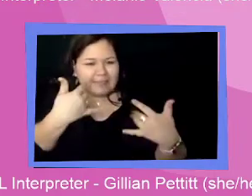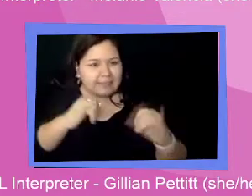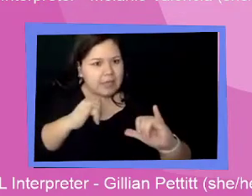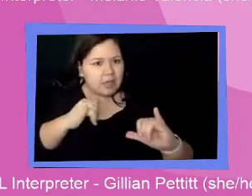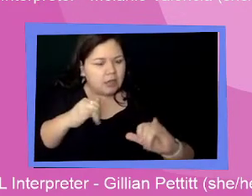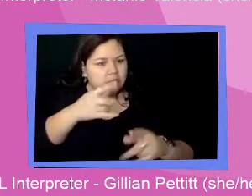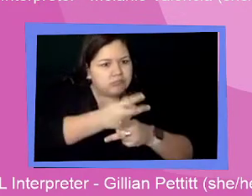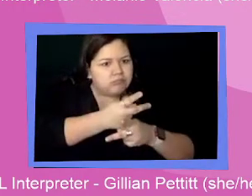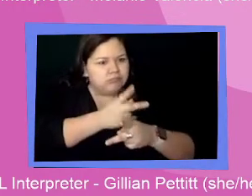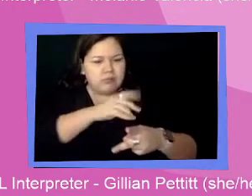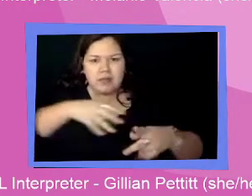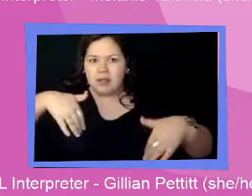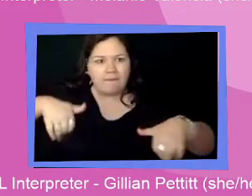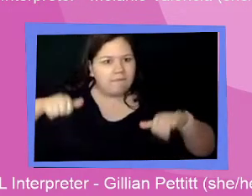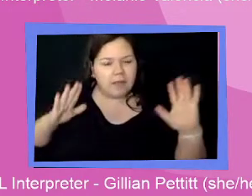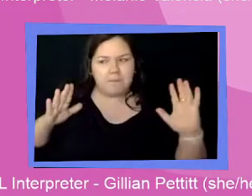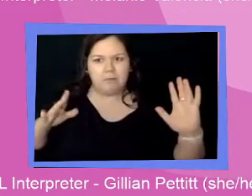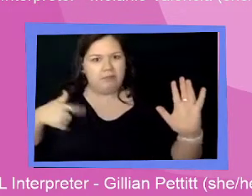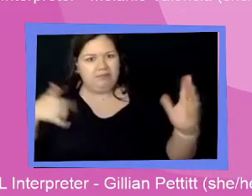in colonizing.